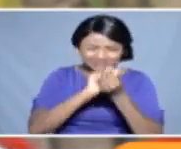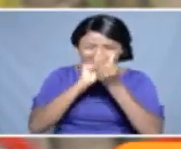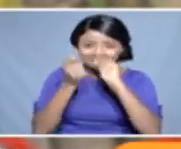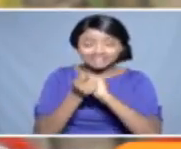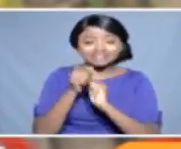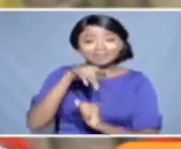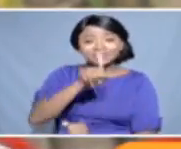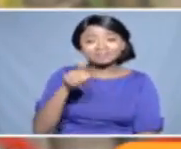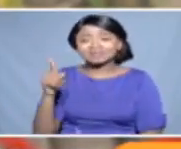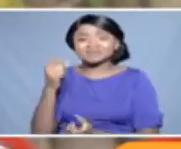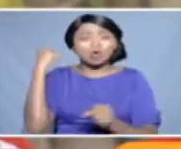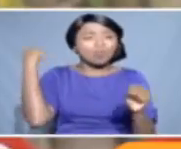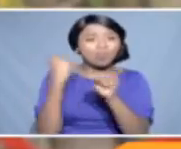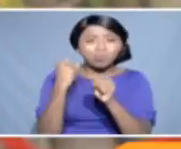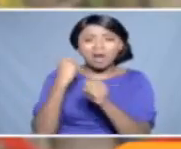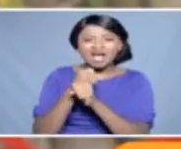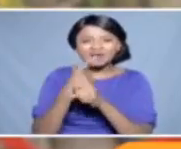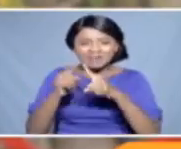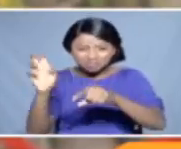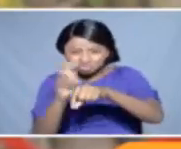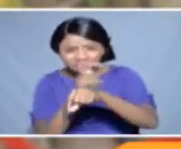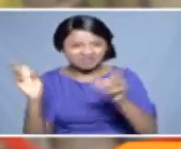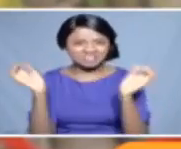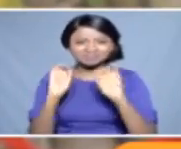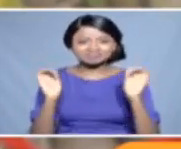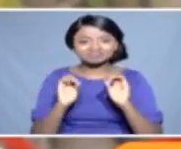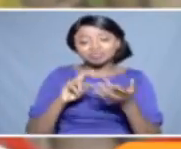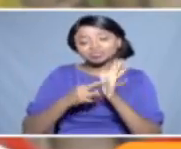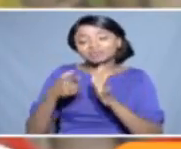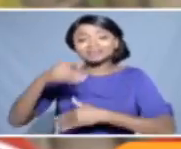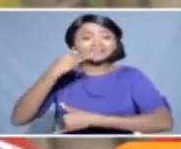work without being supervised, and the